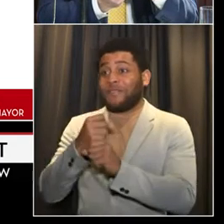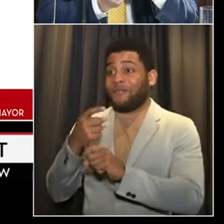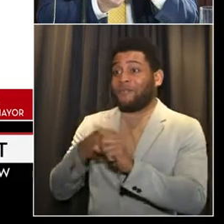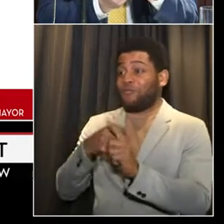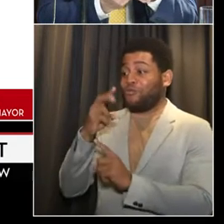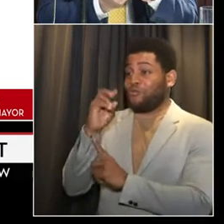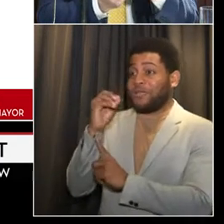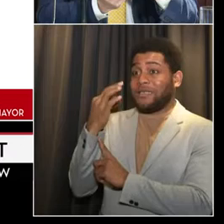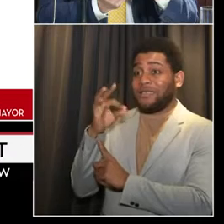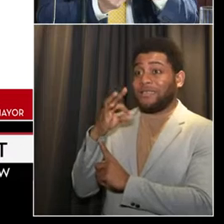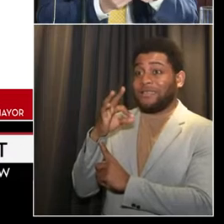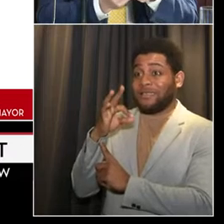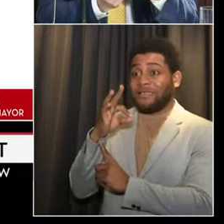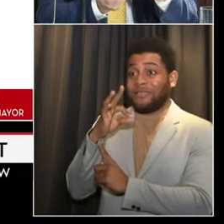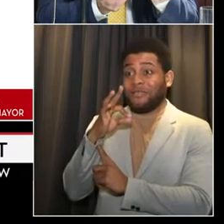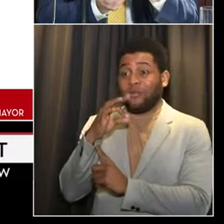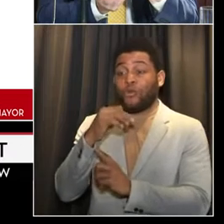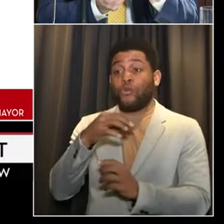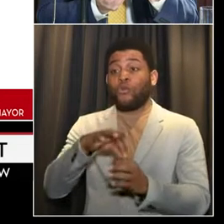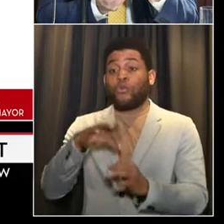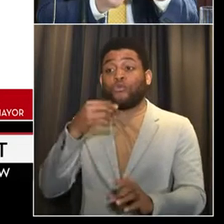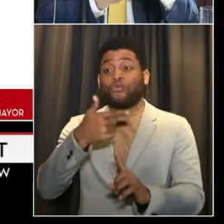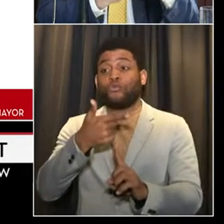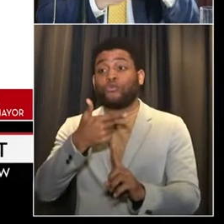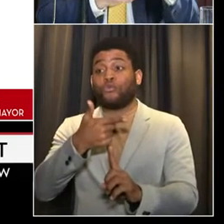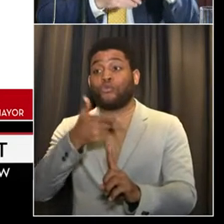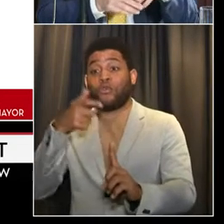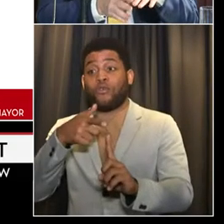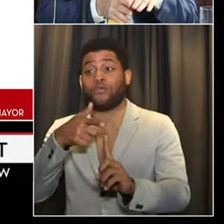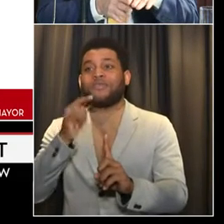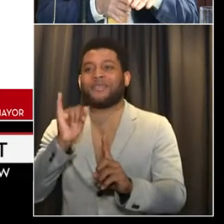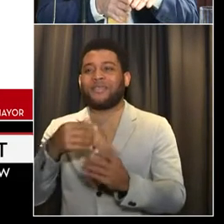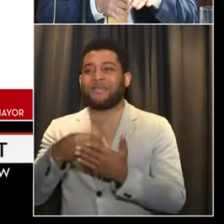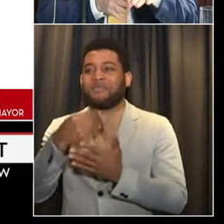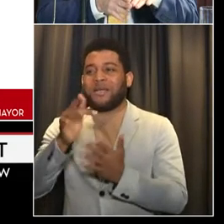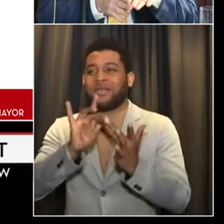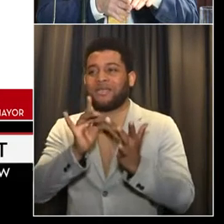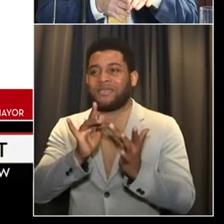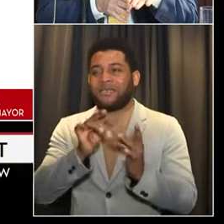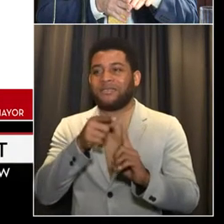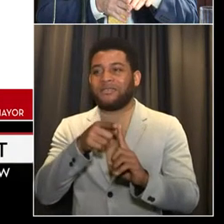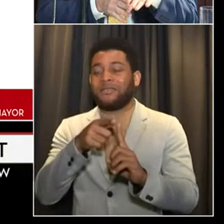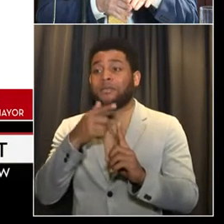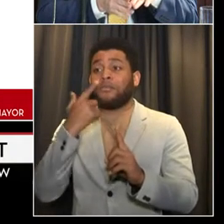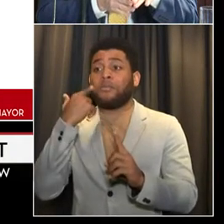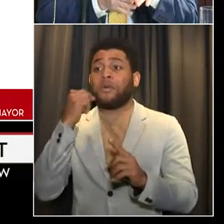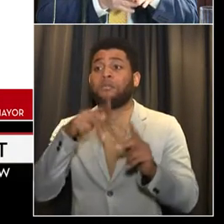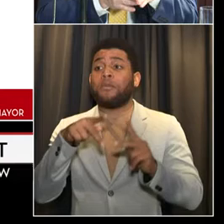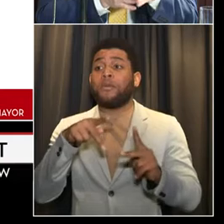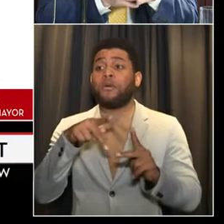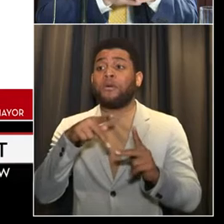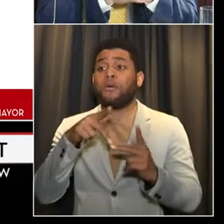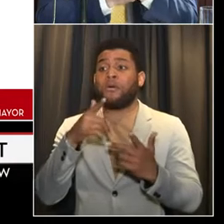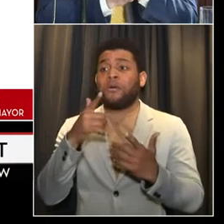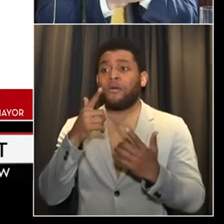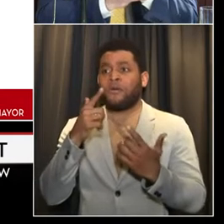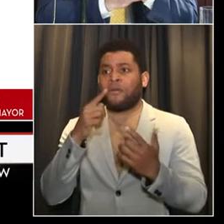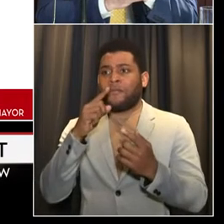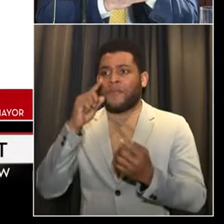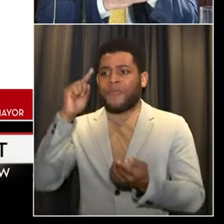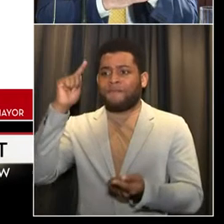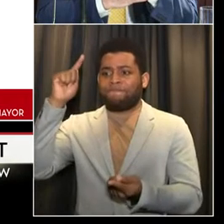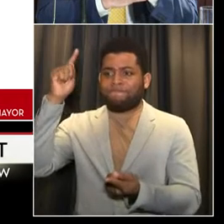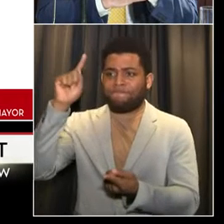was even legal because people would break it up into small pieces. We had to pass legislation trying to catch up with that market. So guns